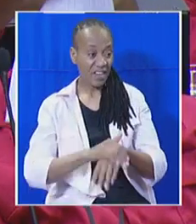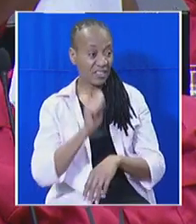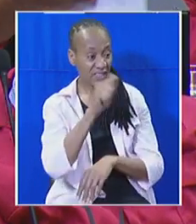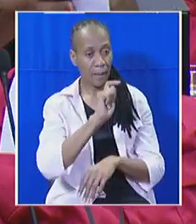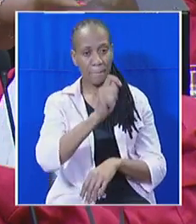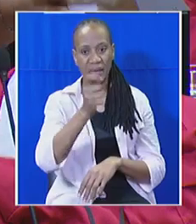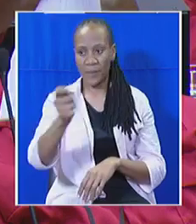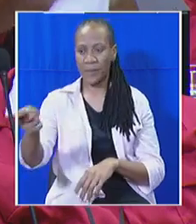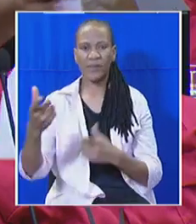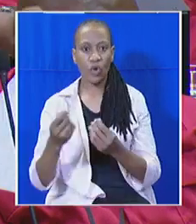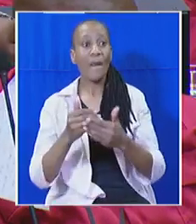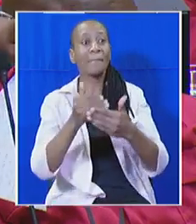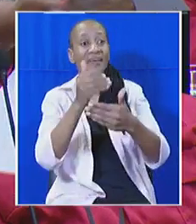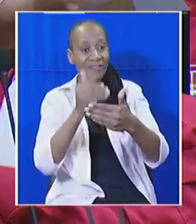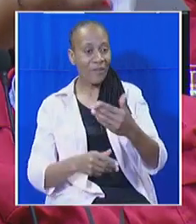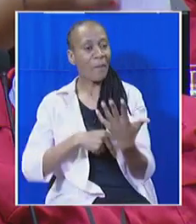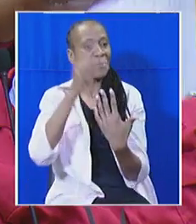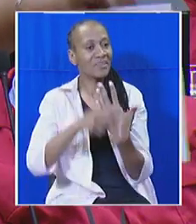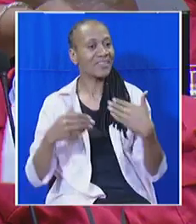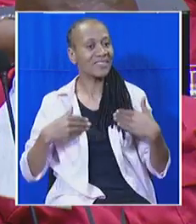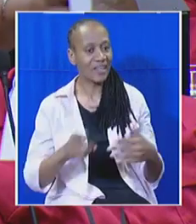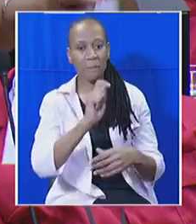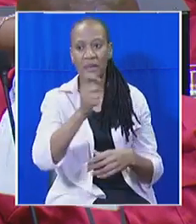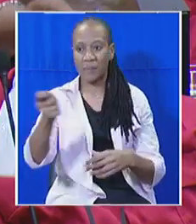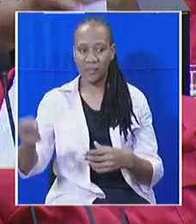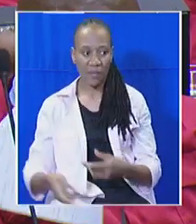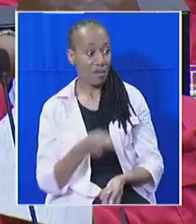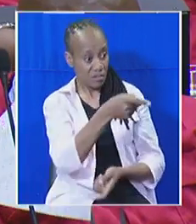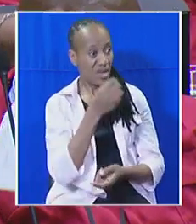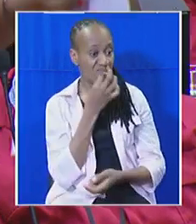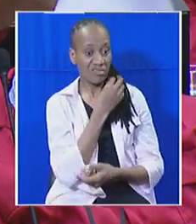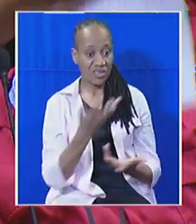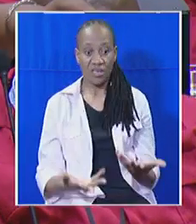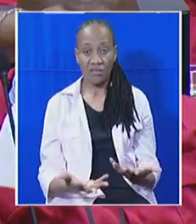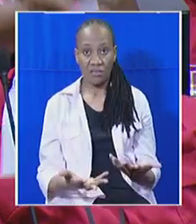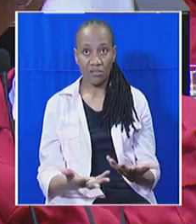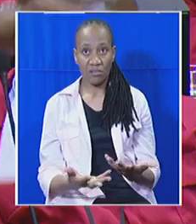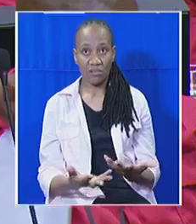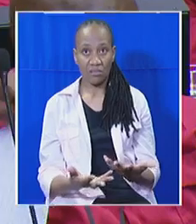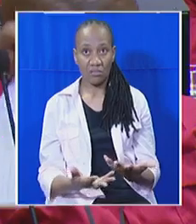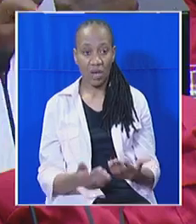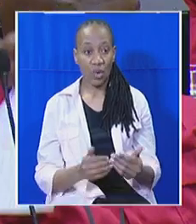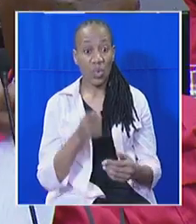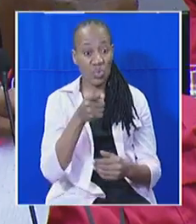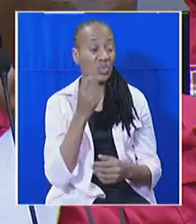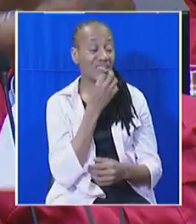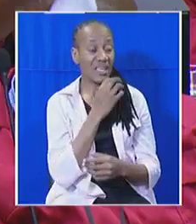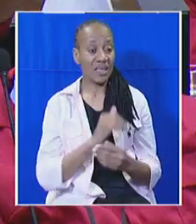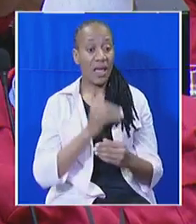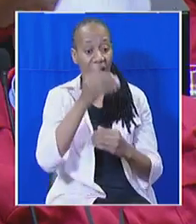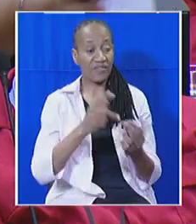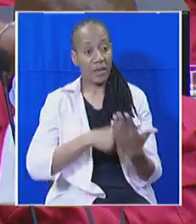before the project starts. But today you come here and respond and say that you are paying after the completion of the